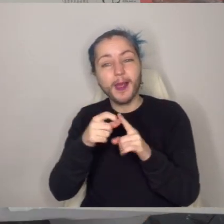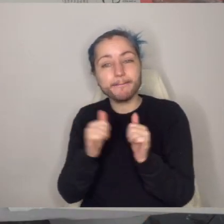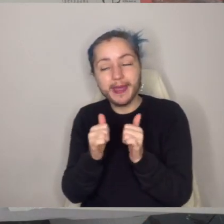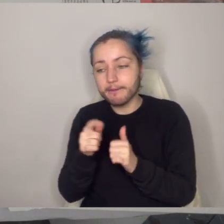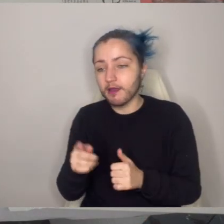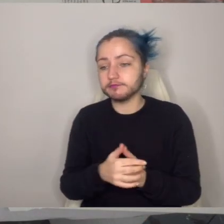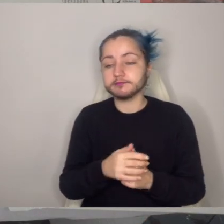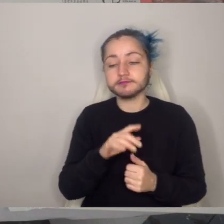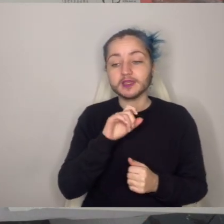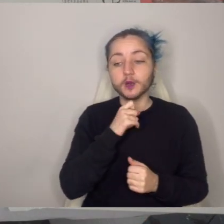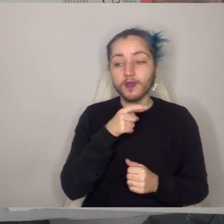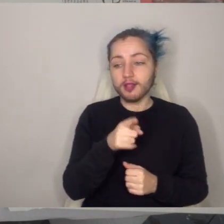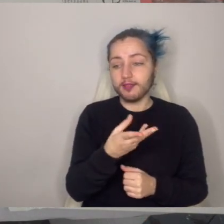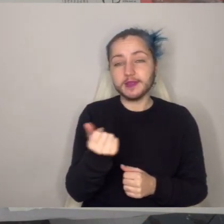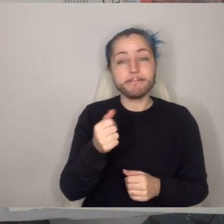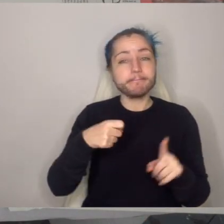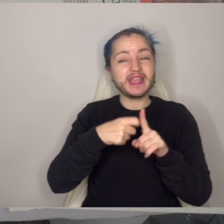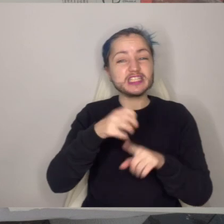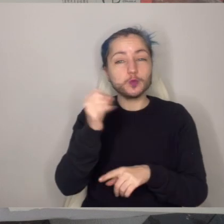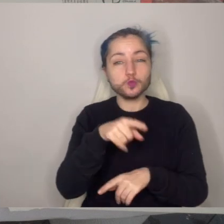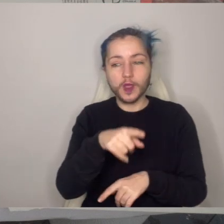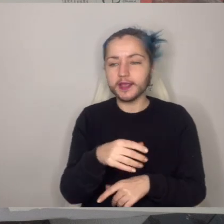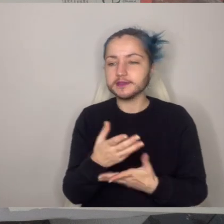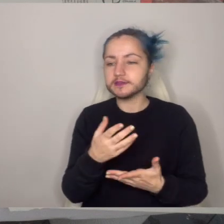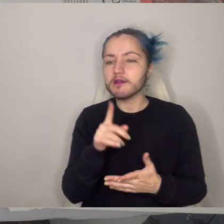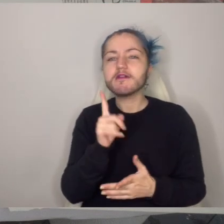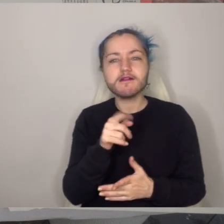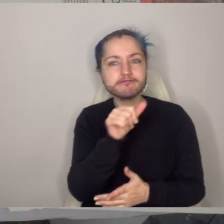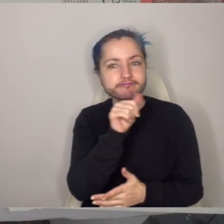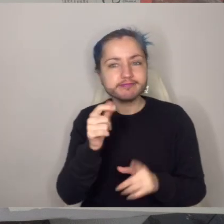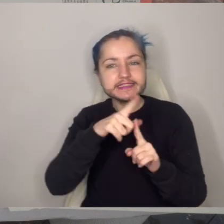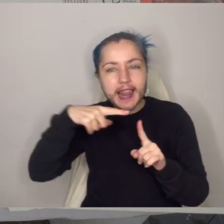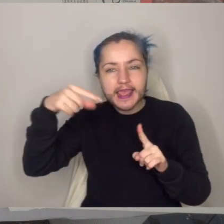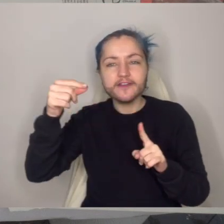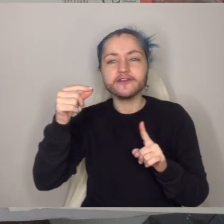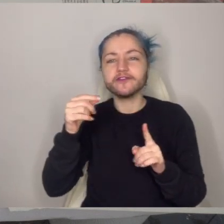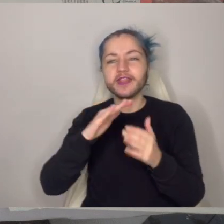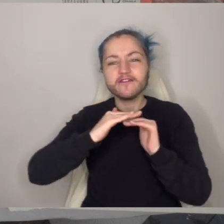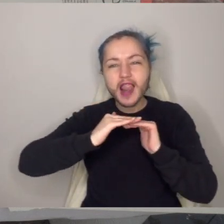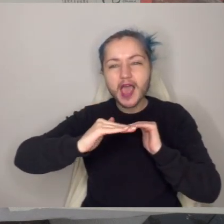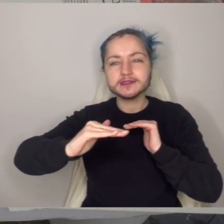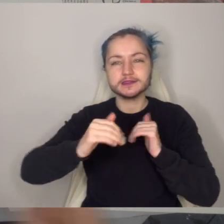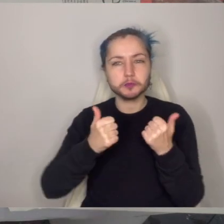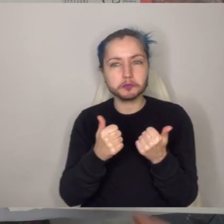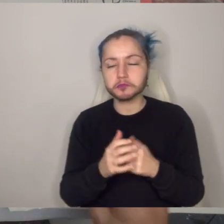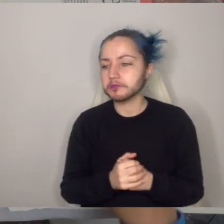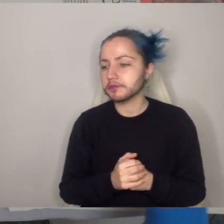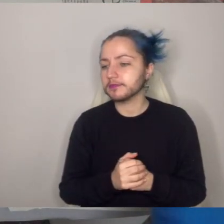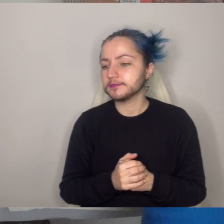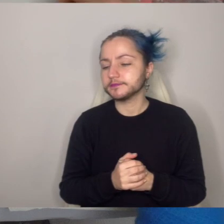and I'm going to take some of this kitchen waste, some nice flat leaves, actually they look quite